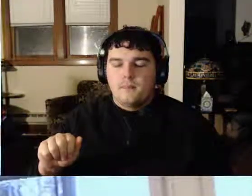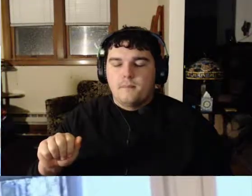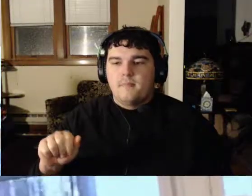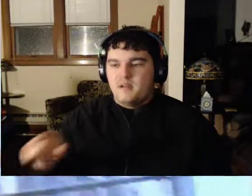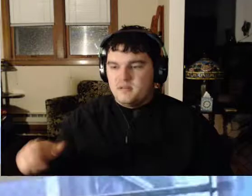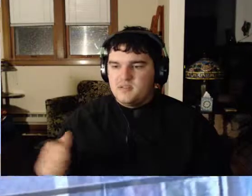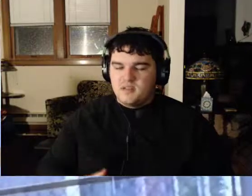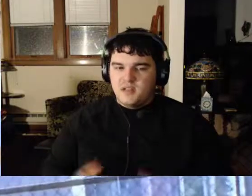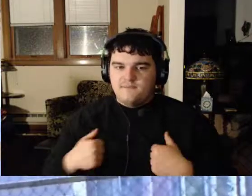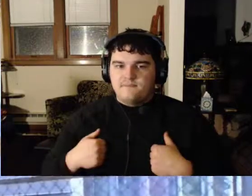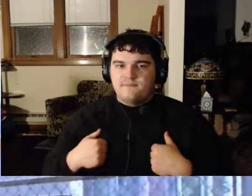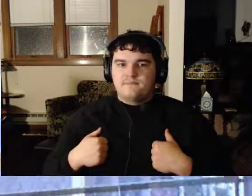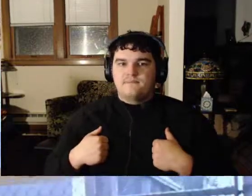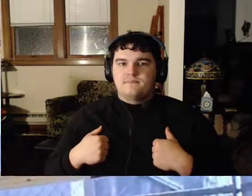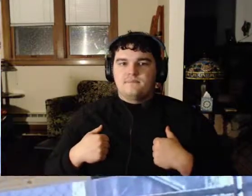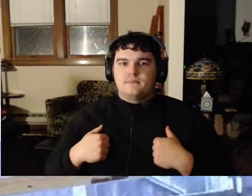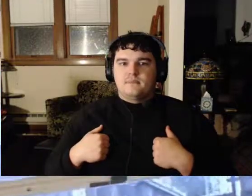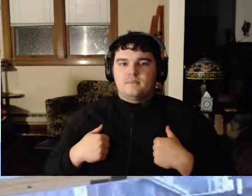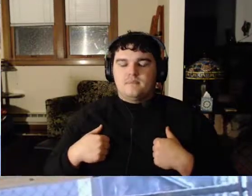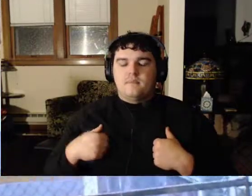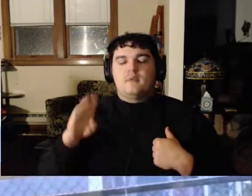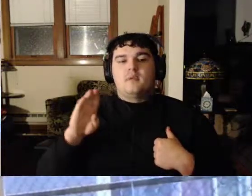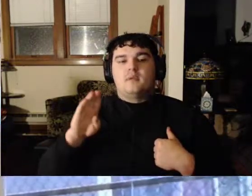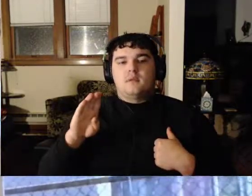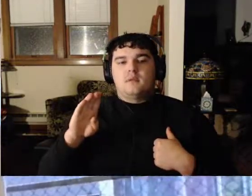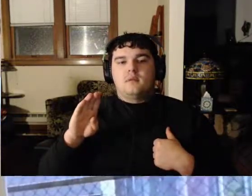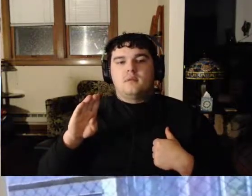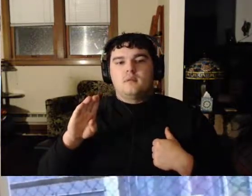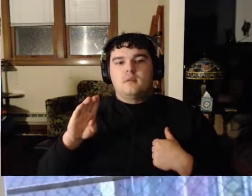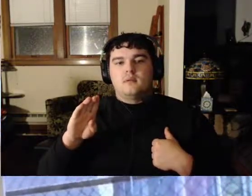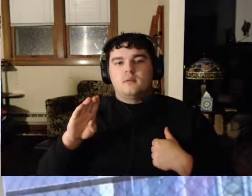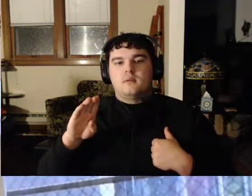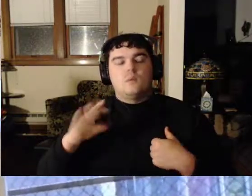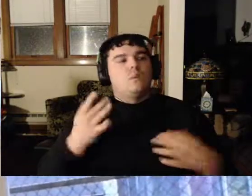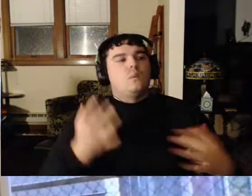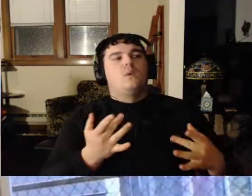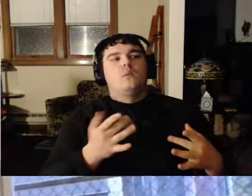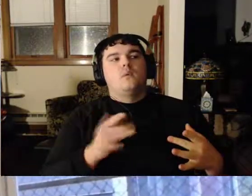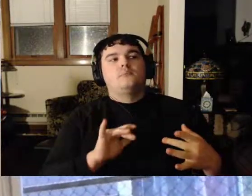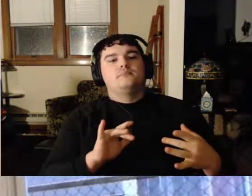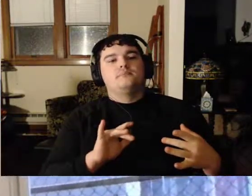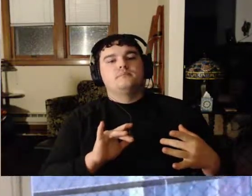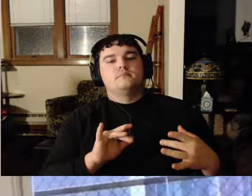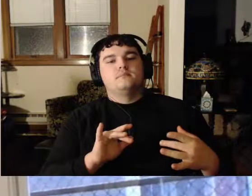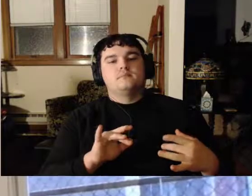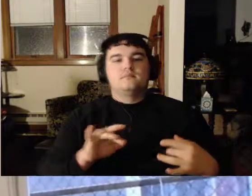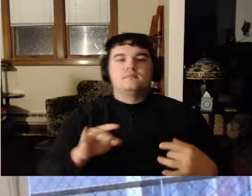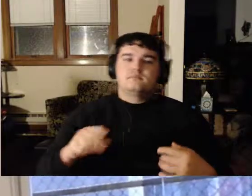Barack Obama had a... Wait a minute.